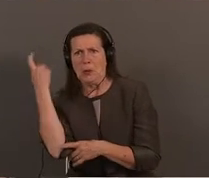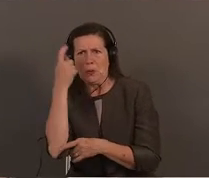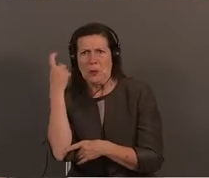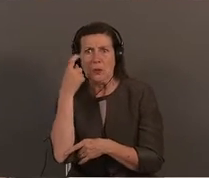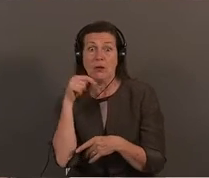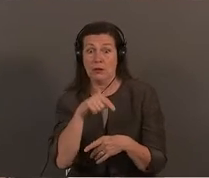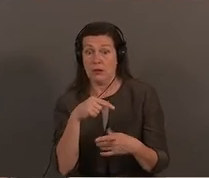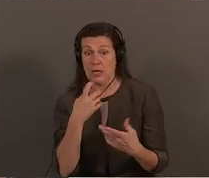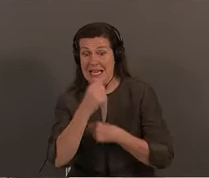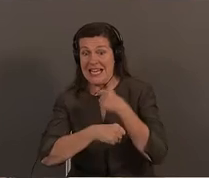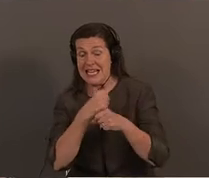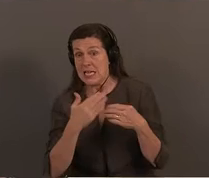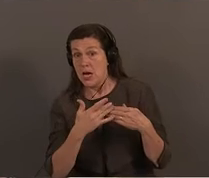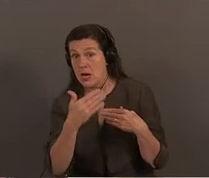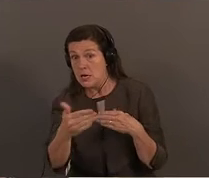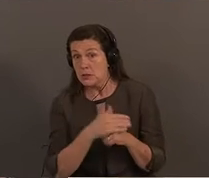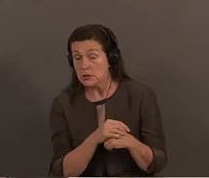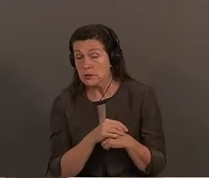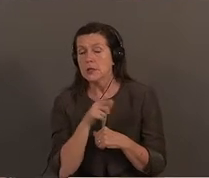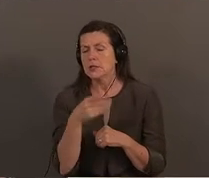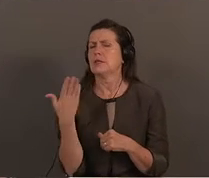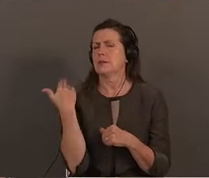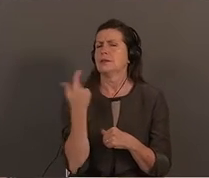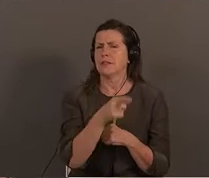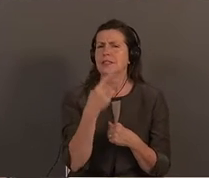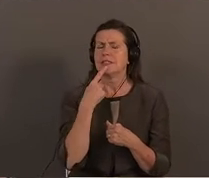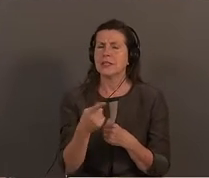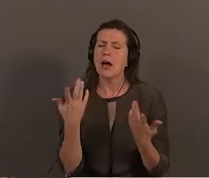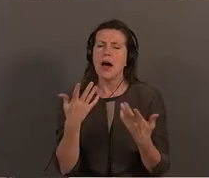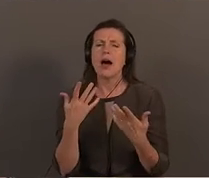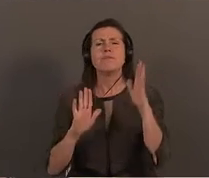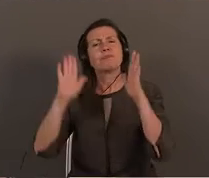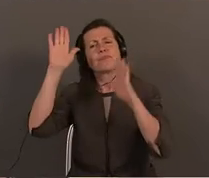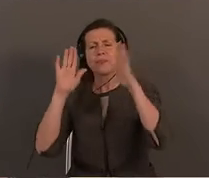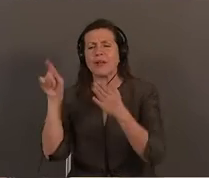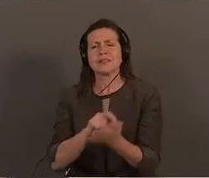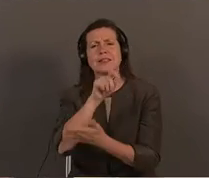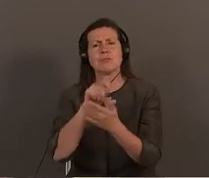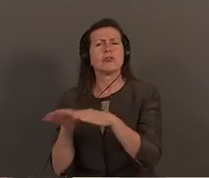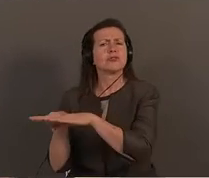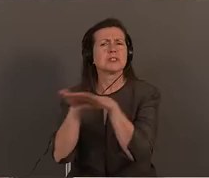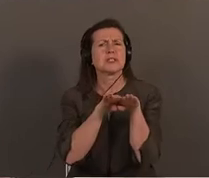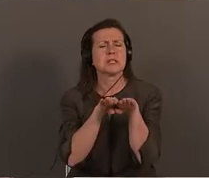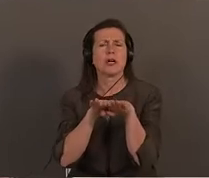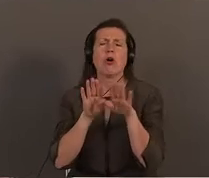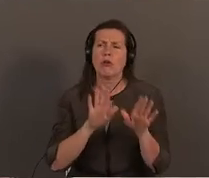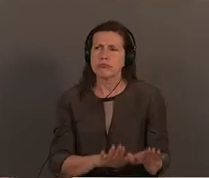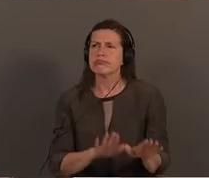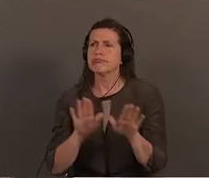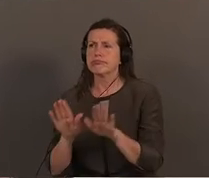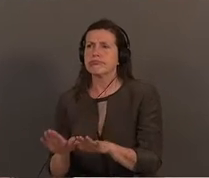over the years. You said earlier that indeed democracy is slow, that the democratic